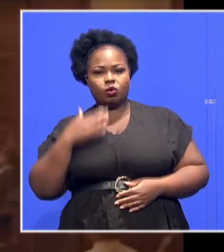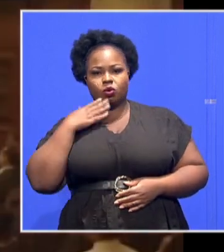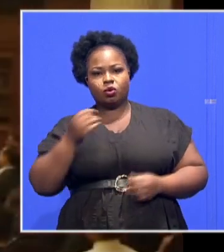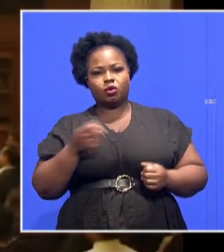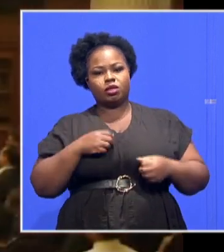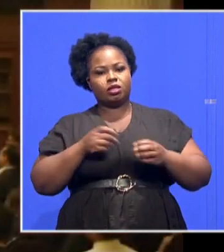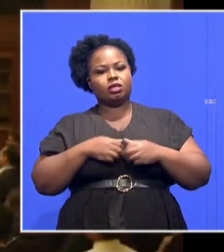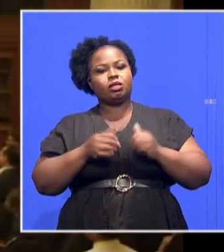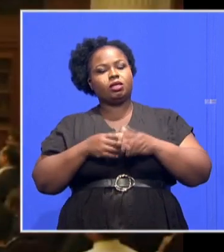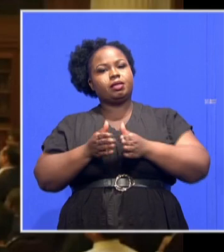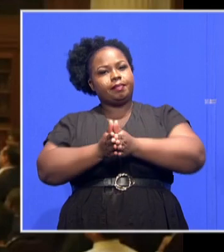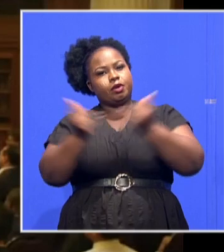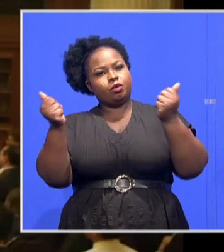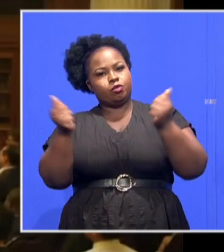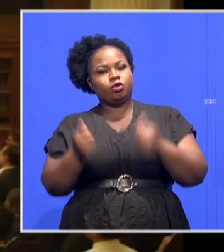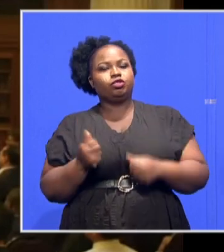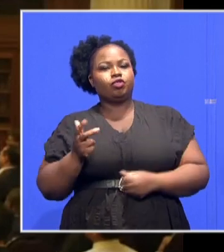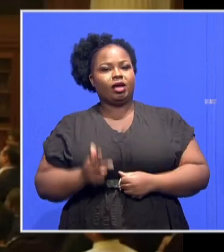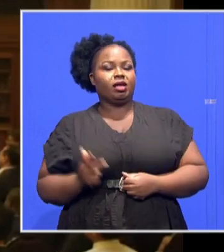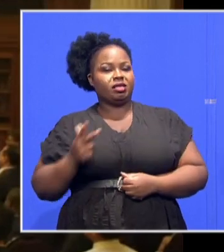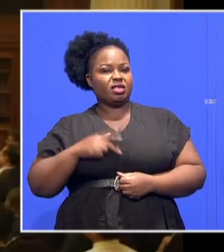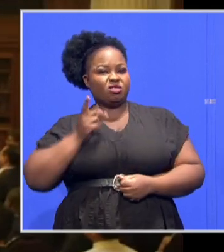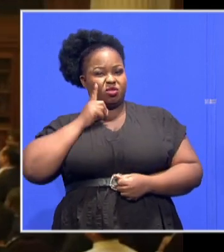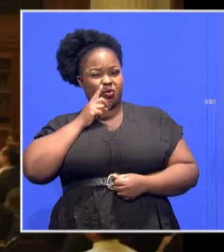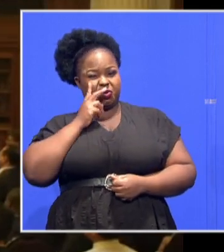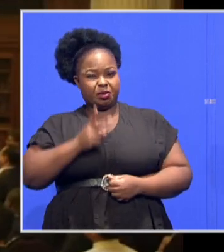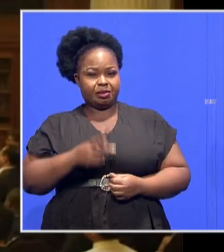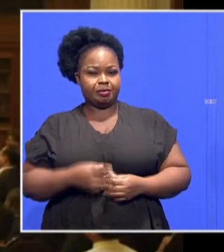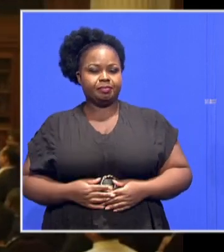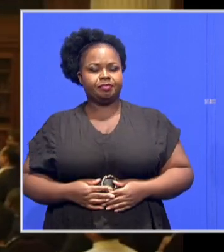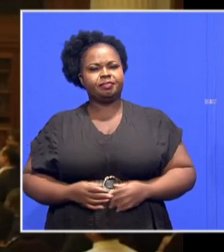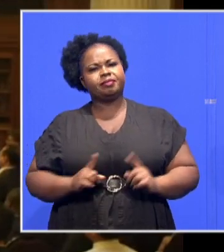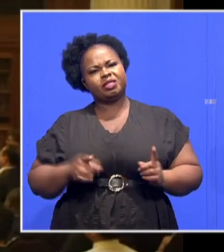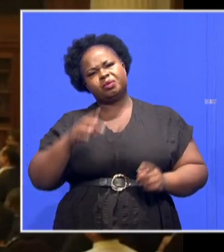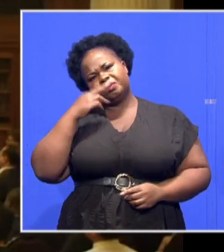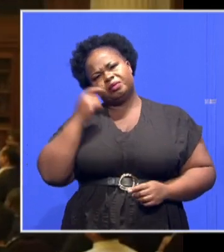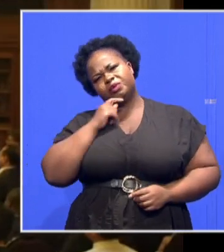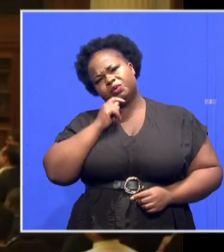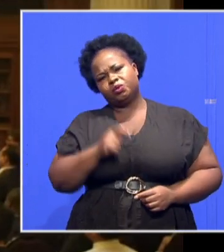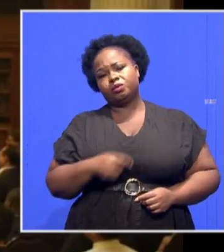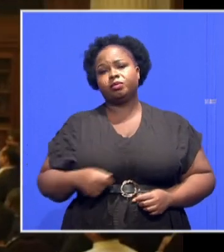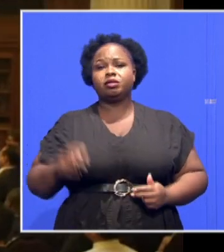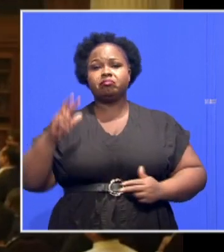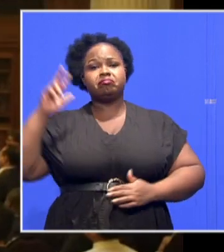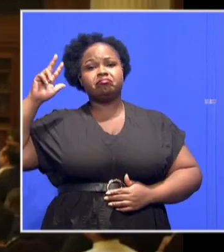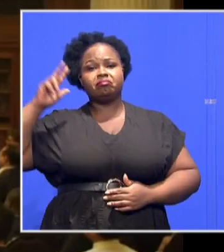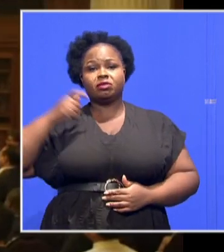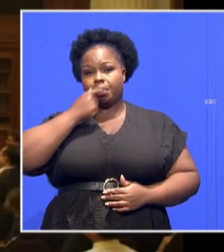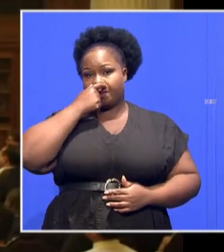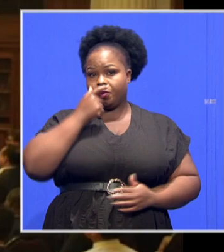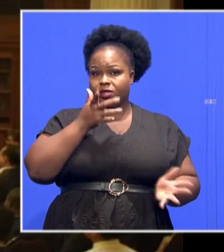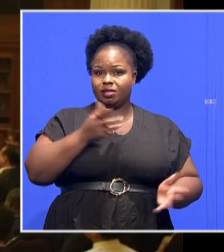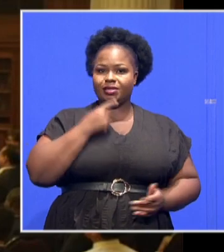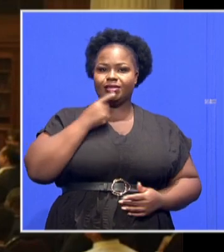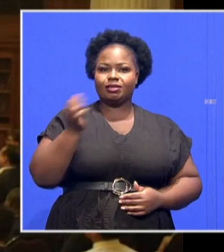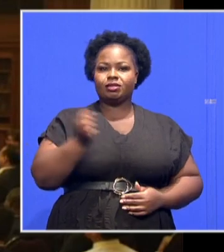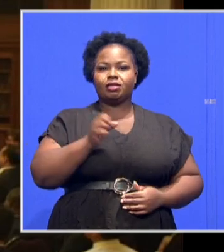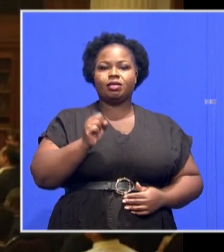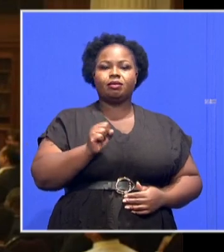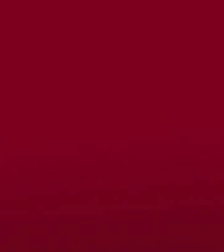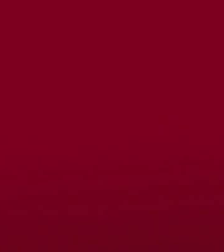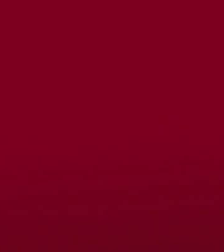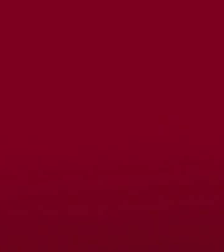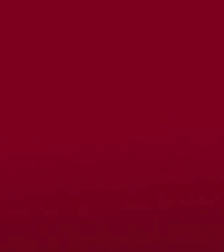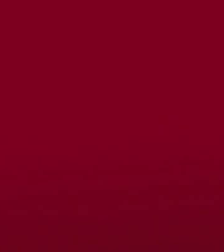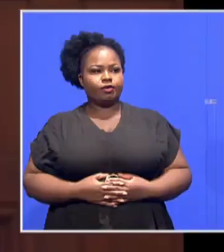still waiting to see? But the reality is that Cyril Ramaphosa was sworn into office as president 5 years